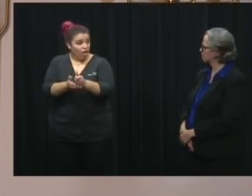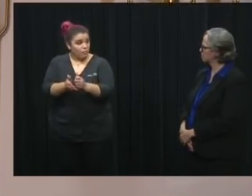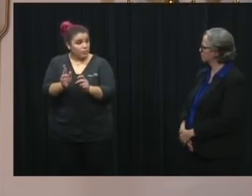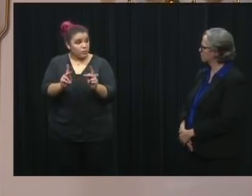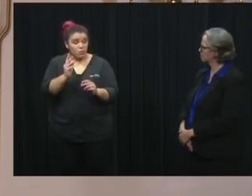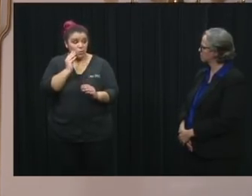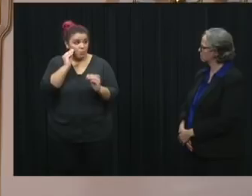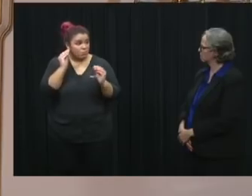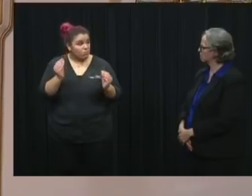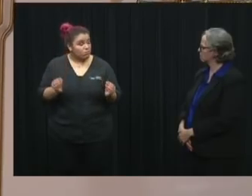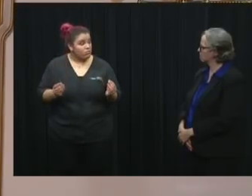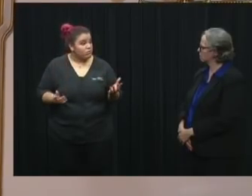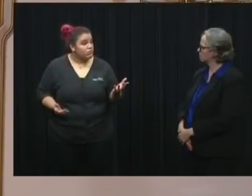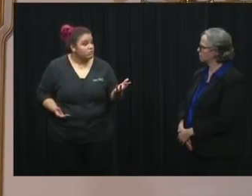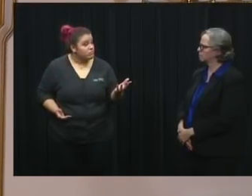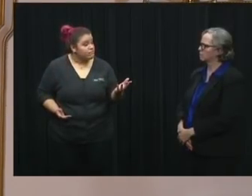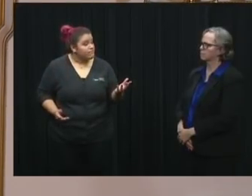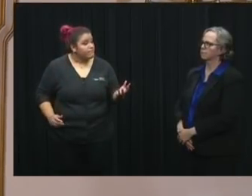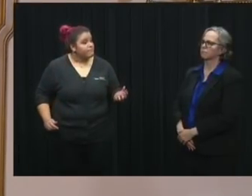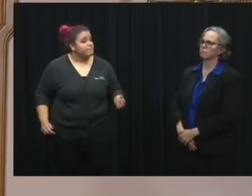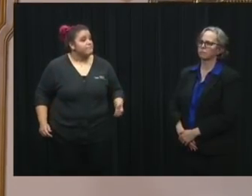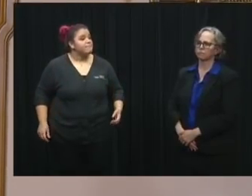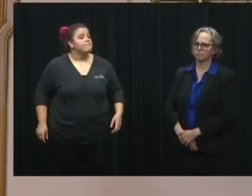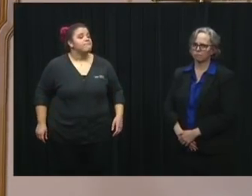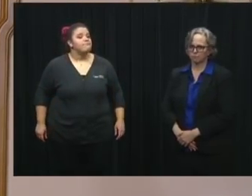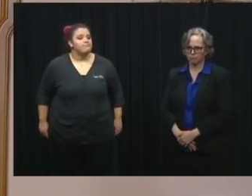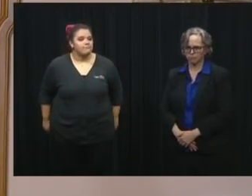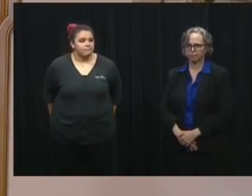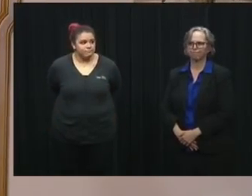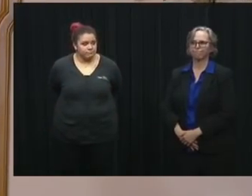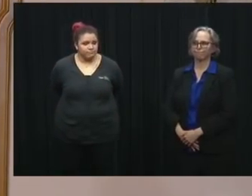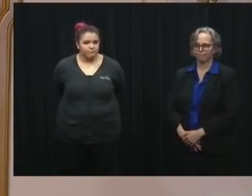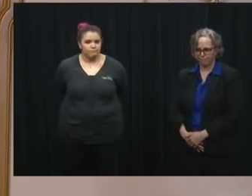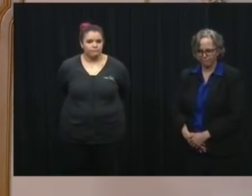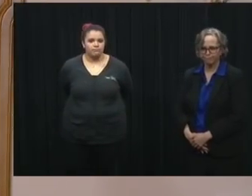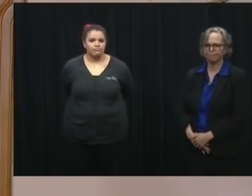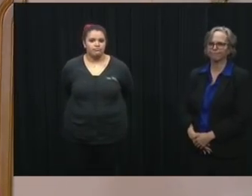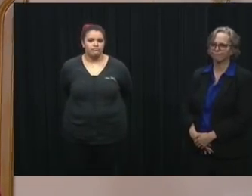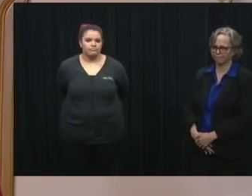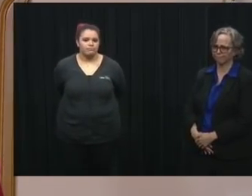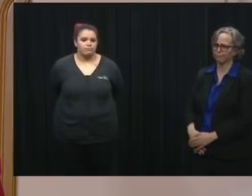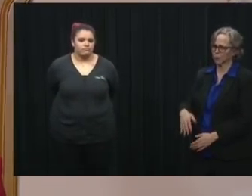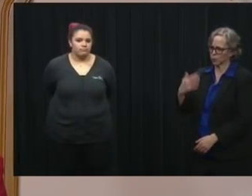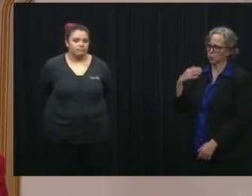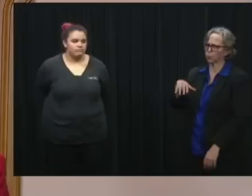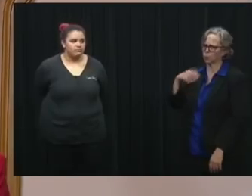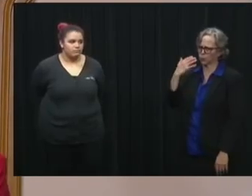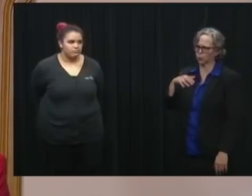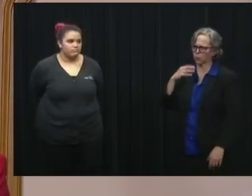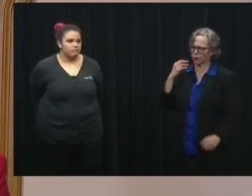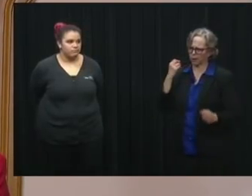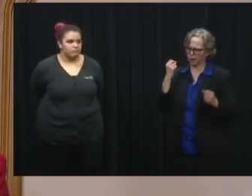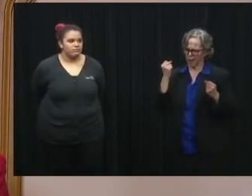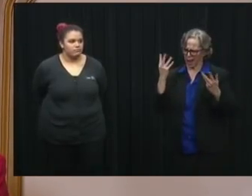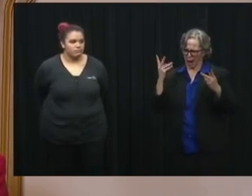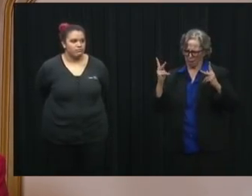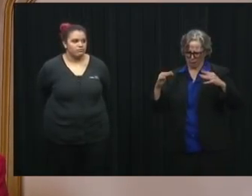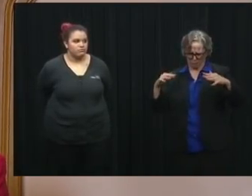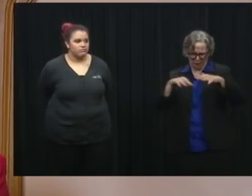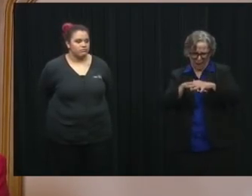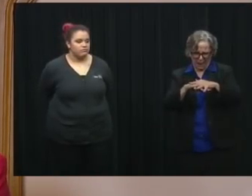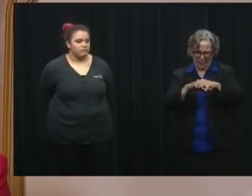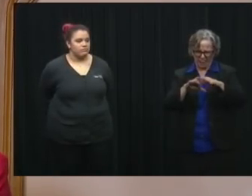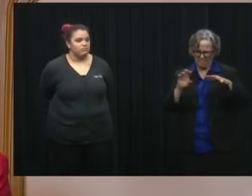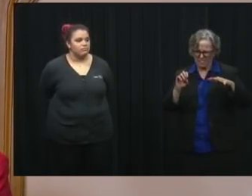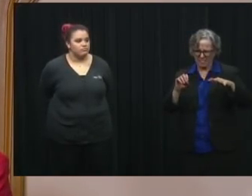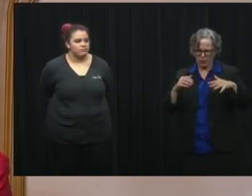Well, it's clearly a problem when you have that many people together. But you also can't just turn them